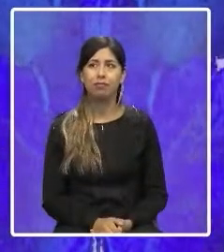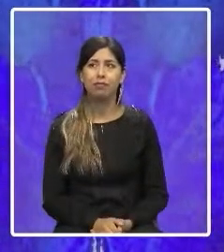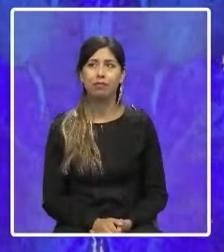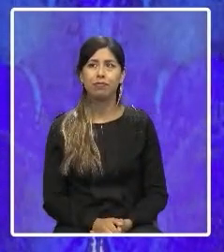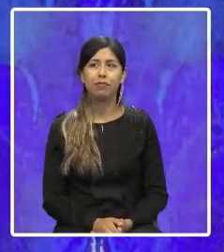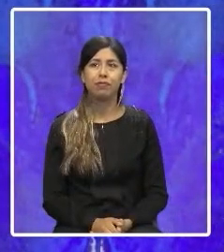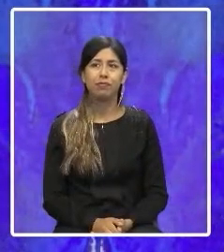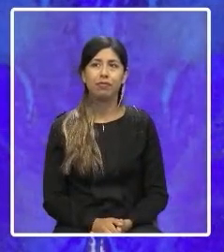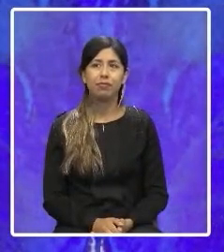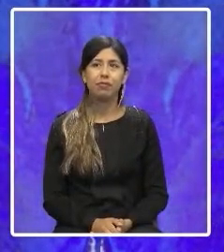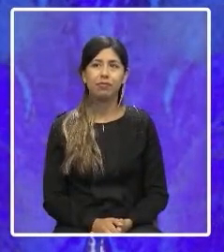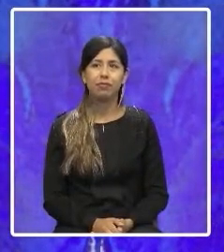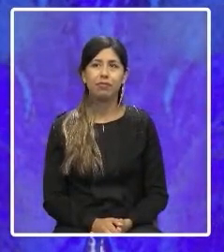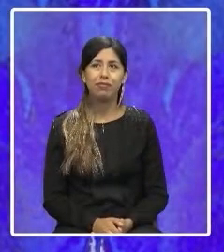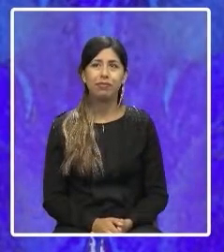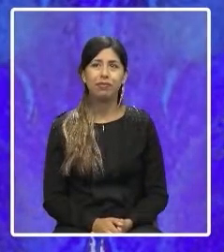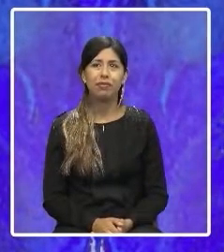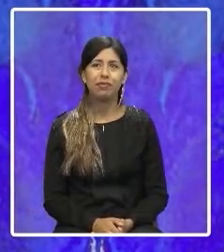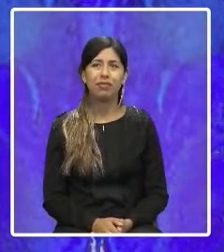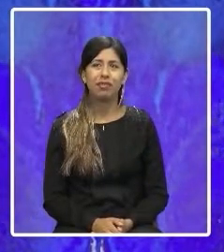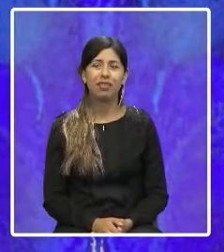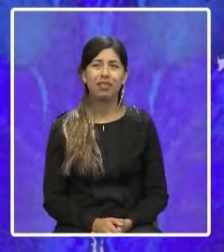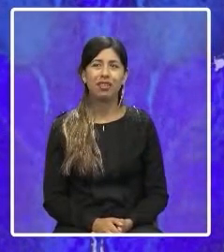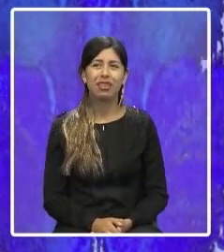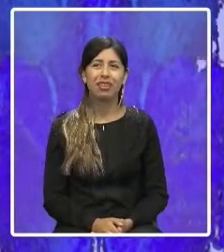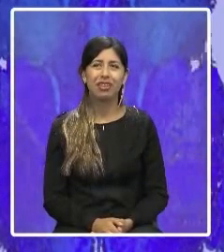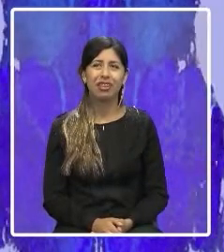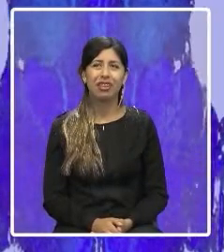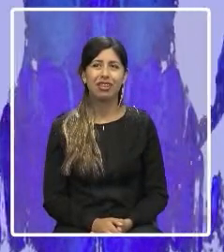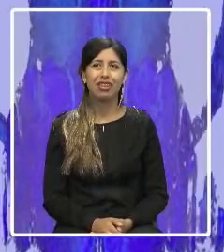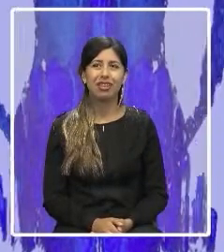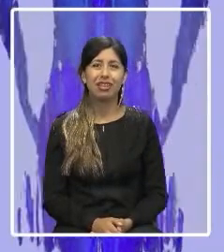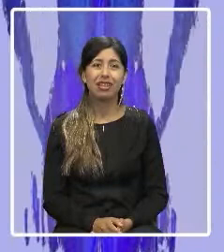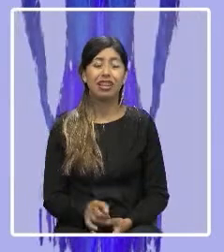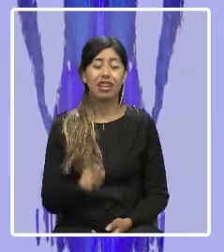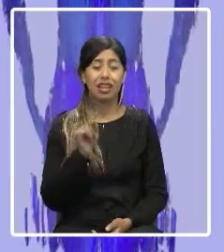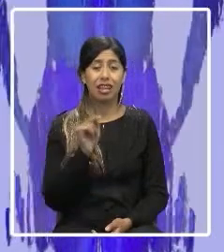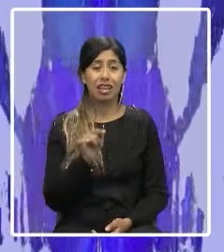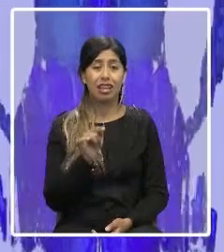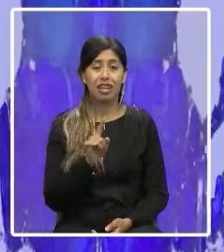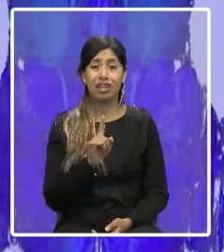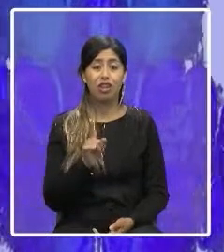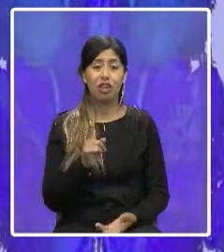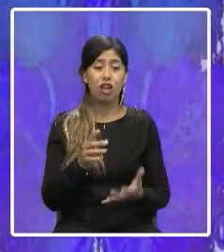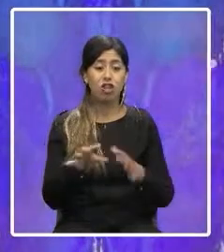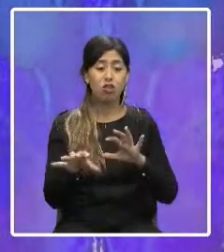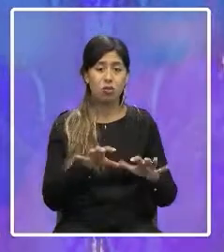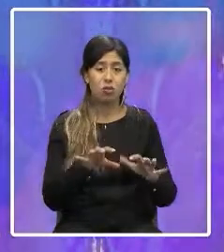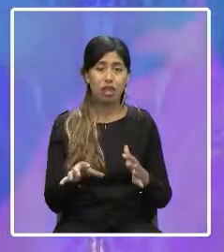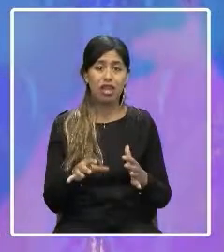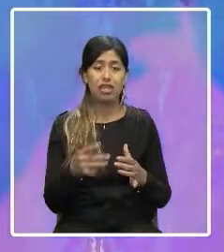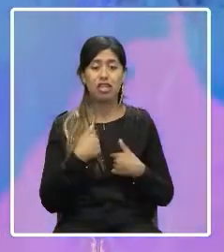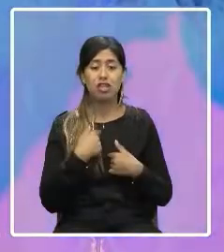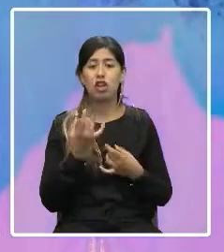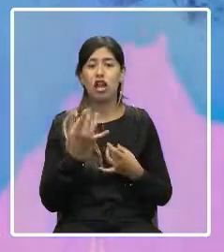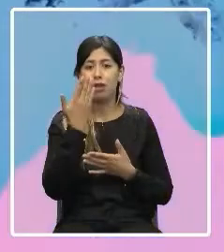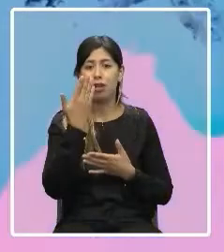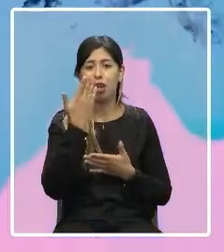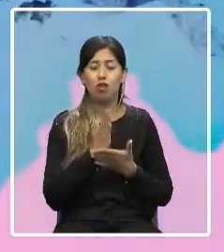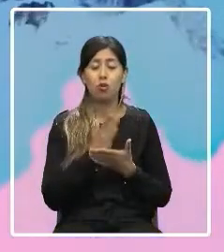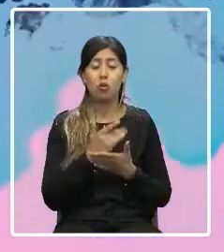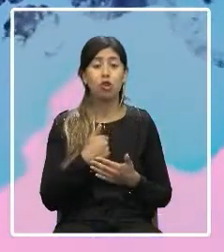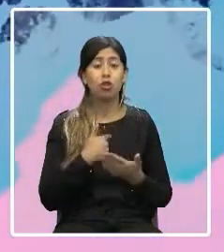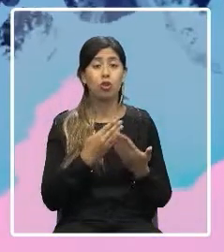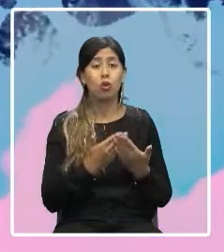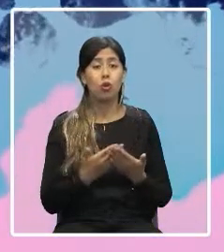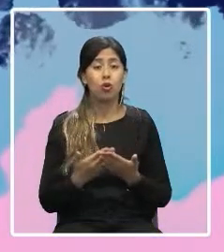involve anybody taking a drug. I started out on gambling addiction, then I went on to video game addiction, then I went on to internet addiction, and since